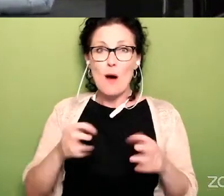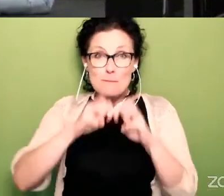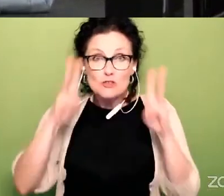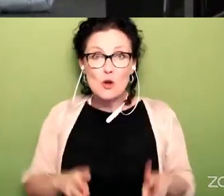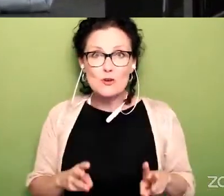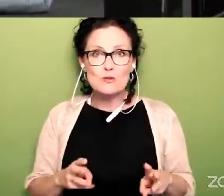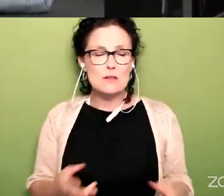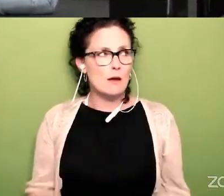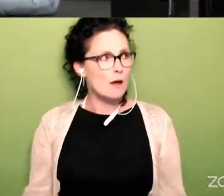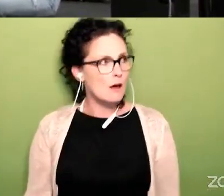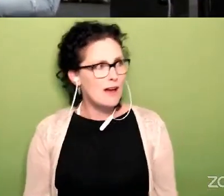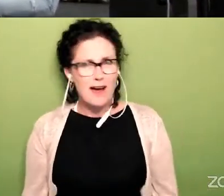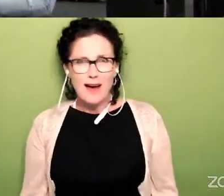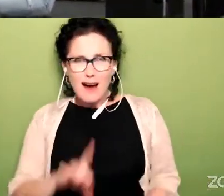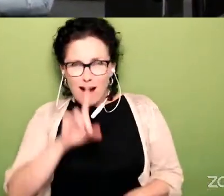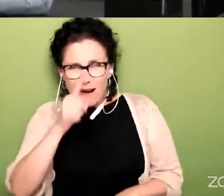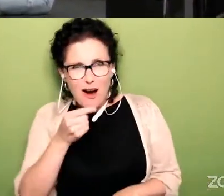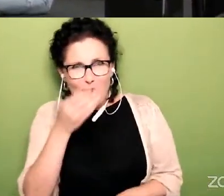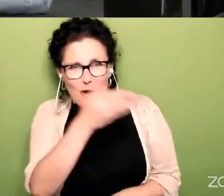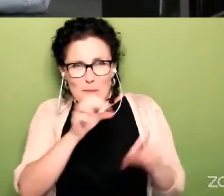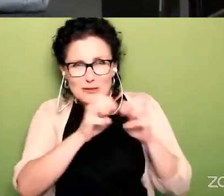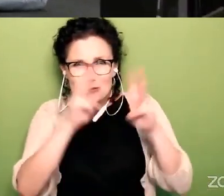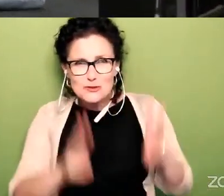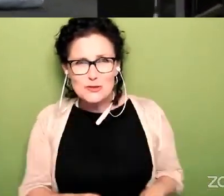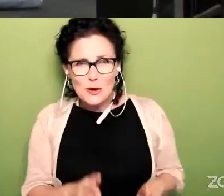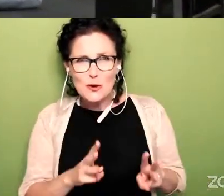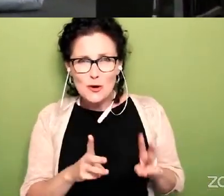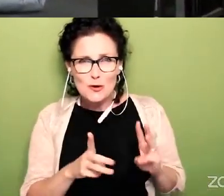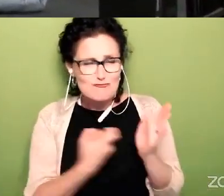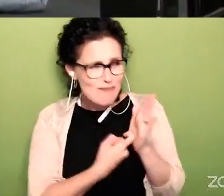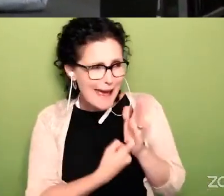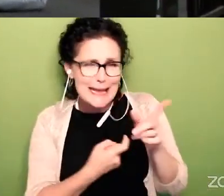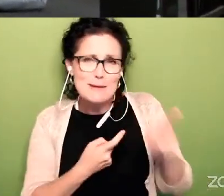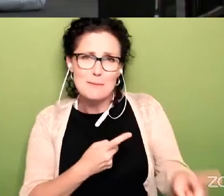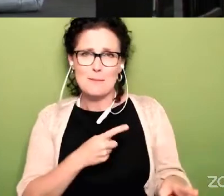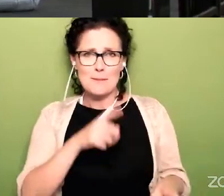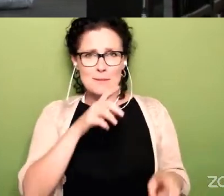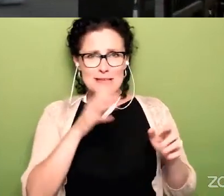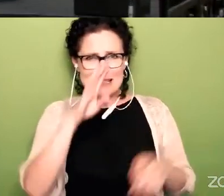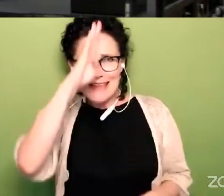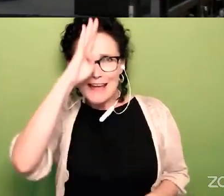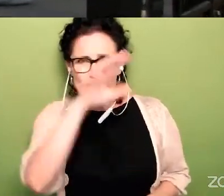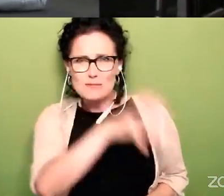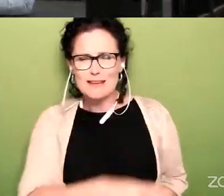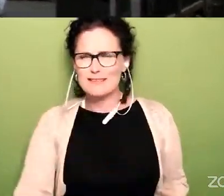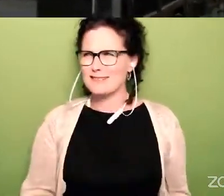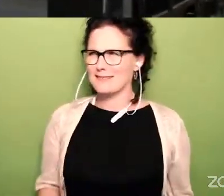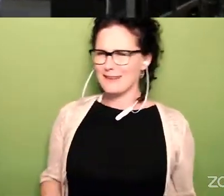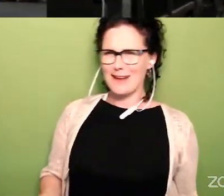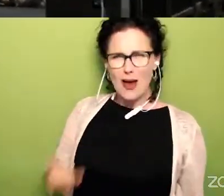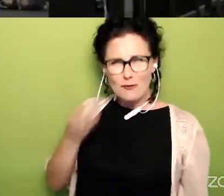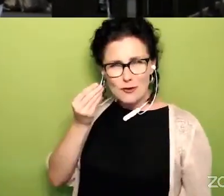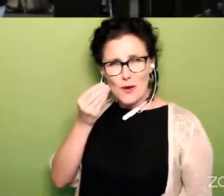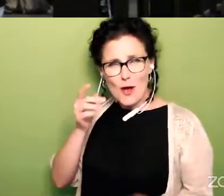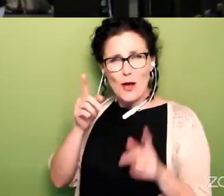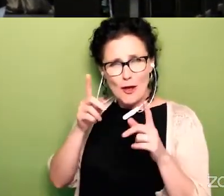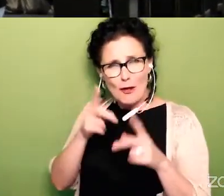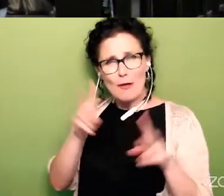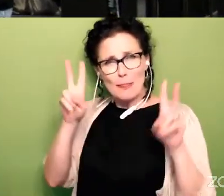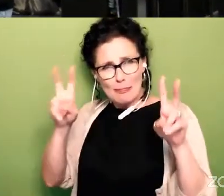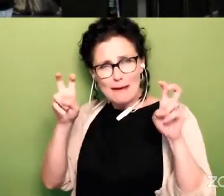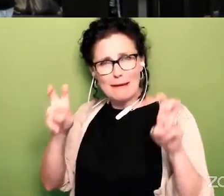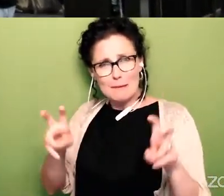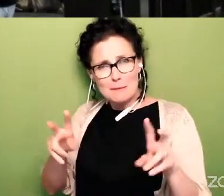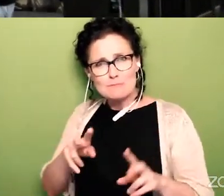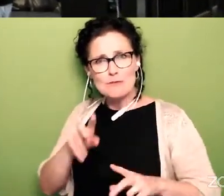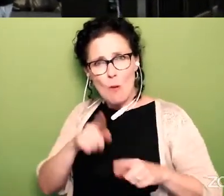theme song? Have you heard the stories? Are you mad? I'm not going. Oh, come on. No, I'm not going. No. McDonald's. I don't want to go. Kentucky